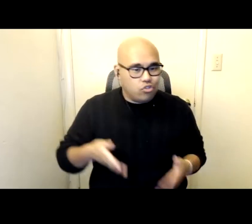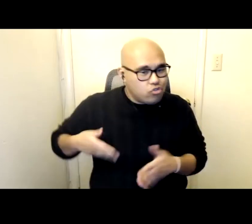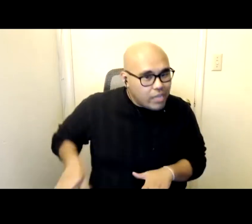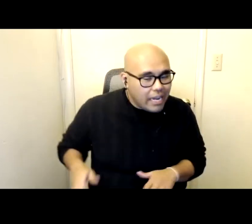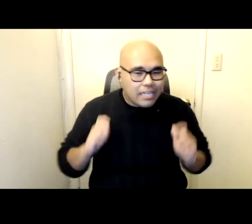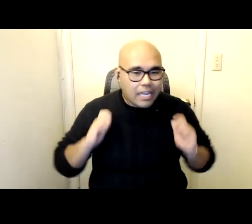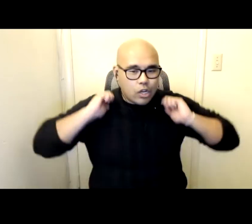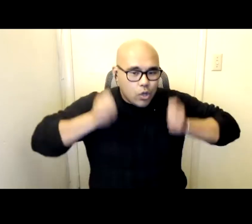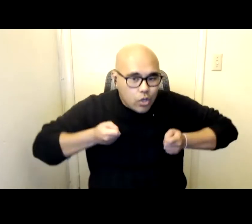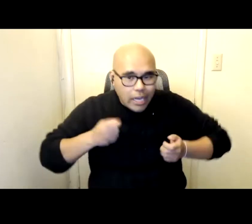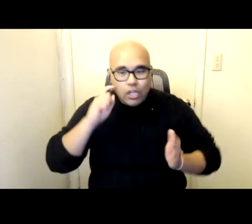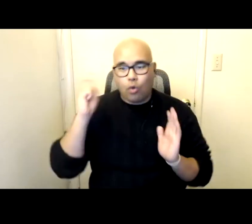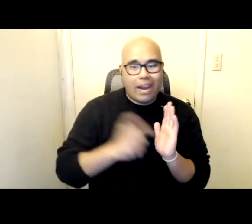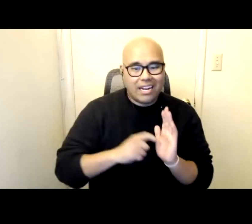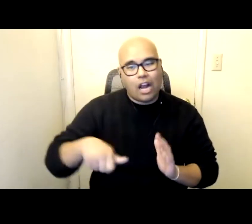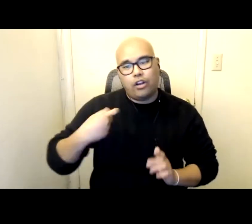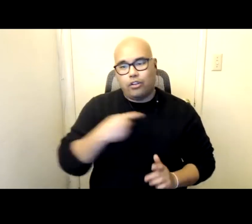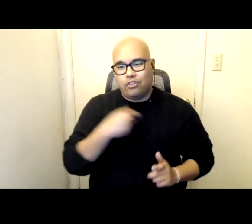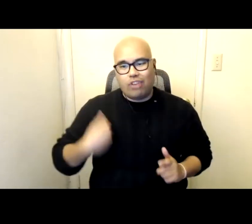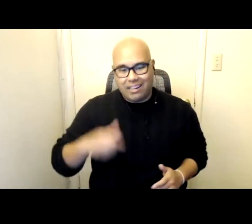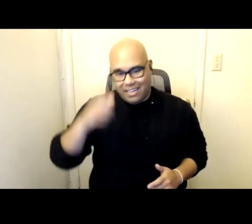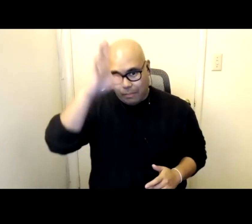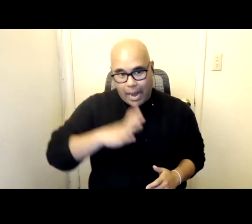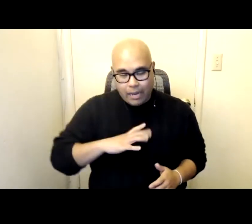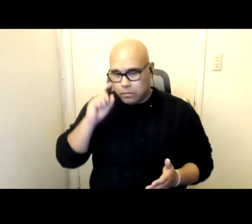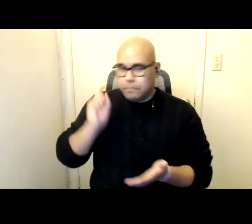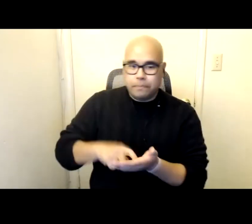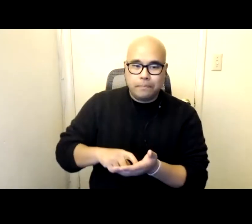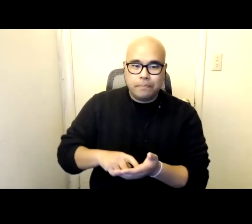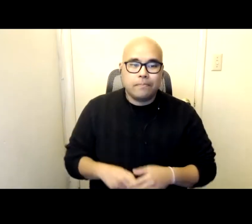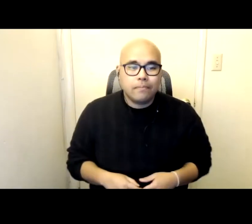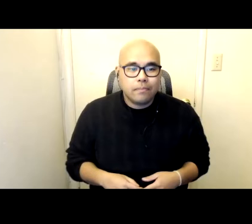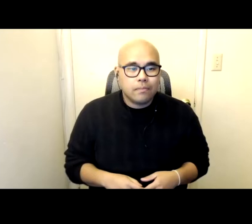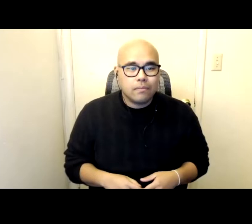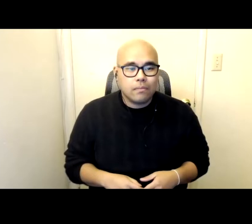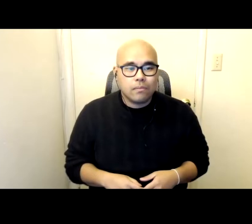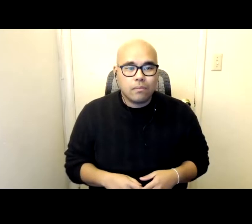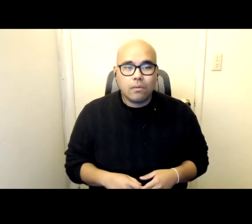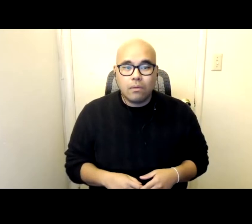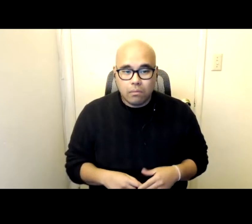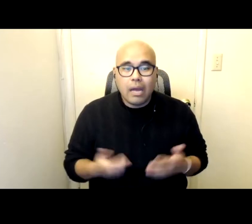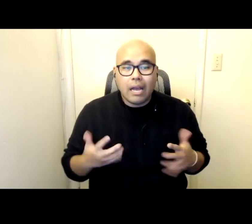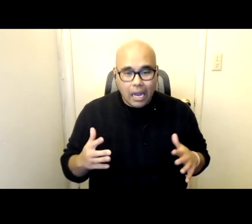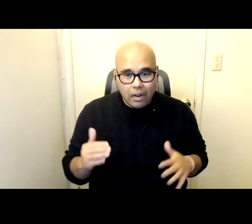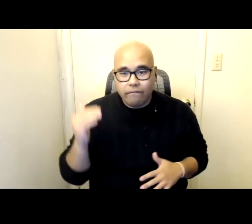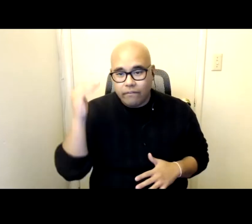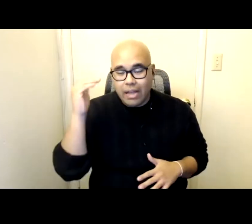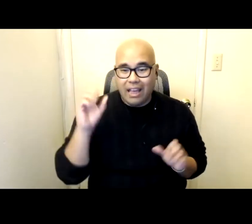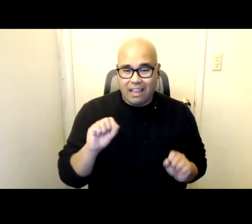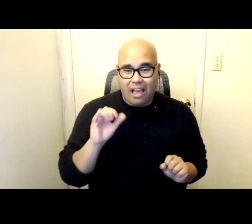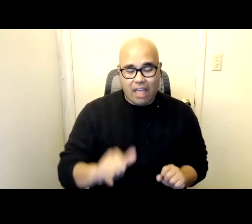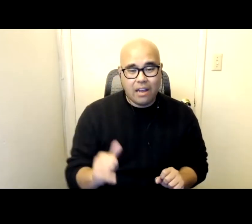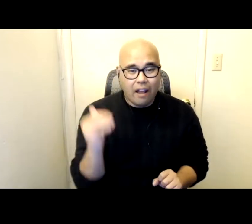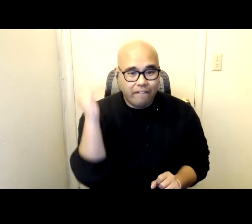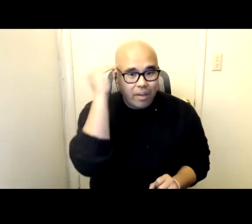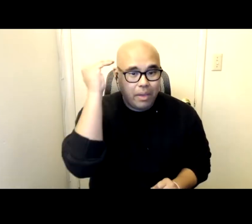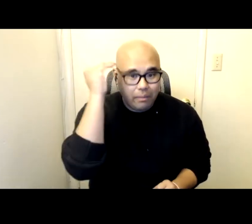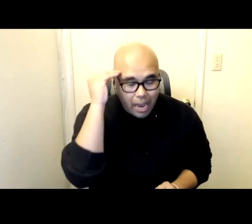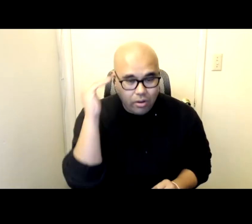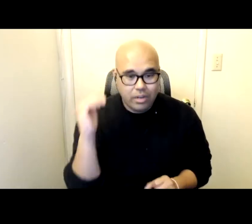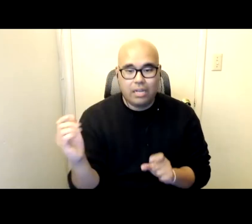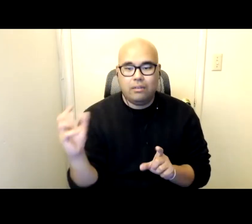to recognize another Chinese man. Can the familiarity be also in their